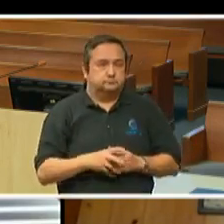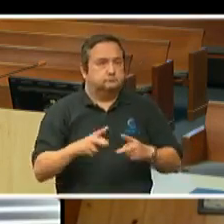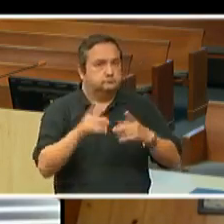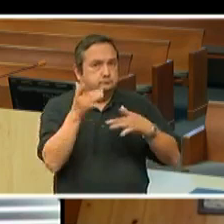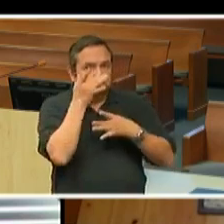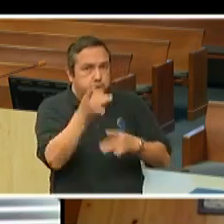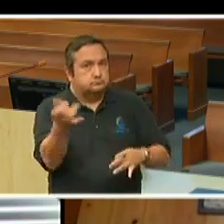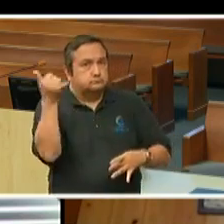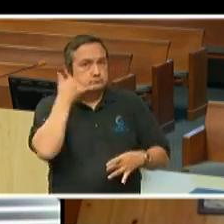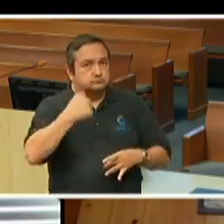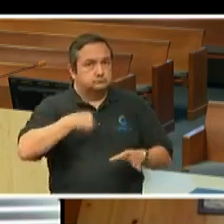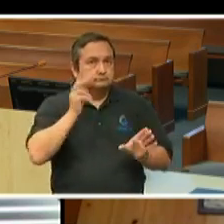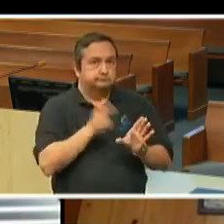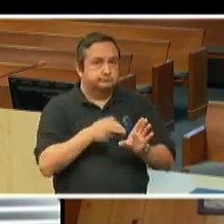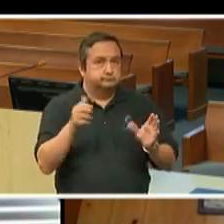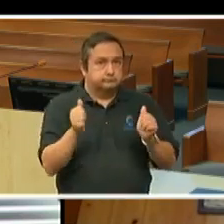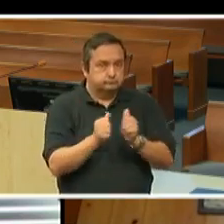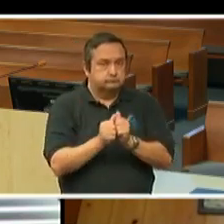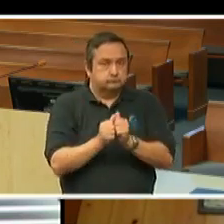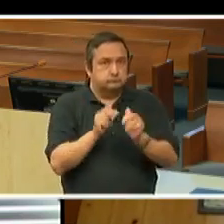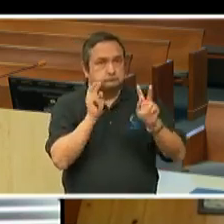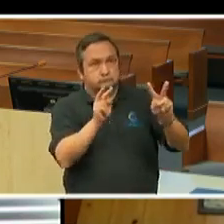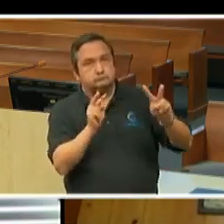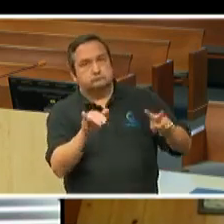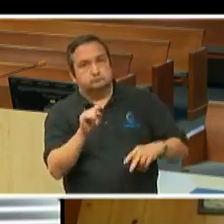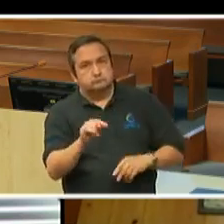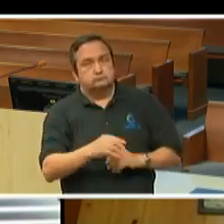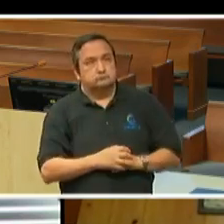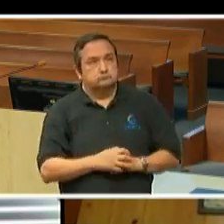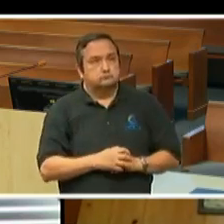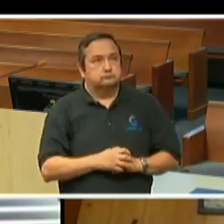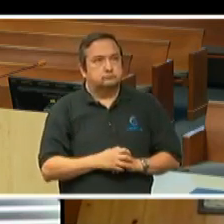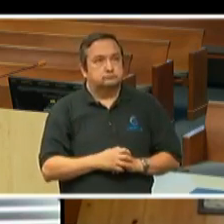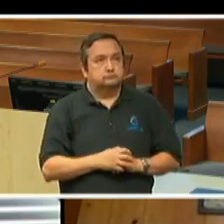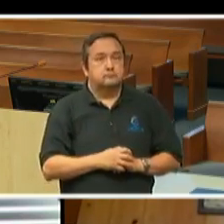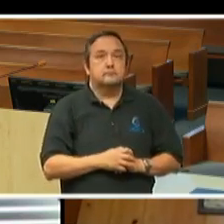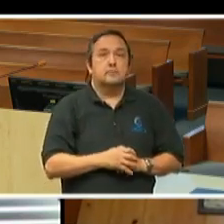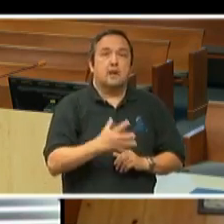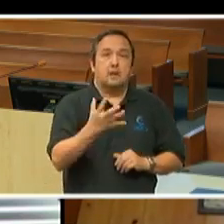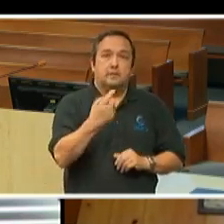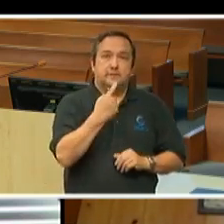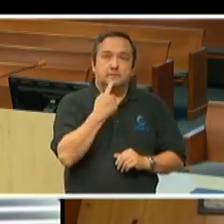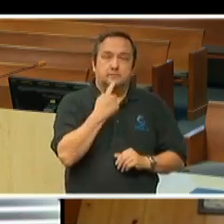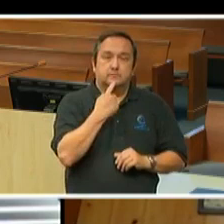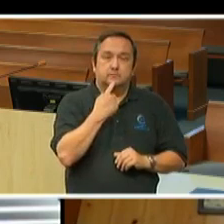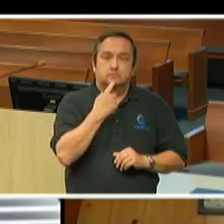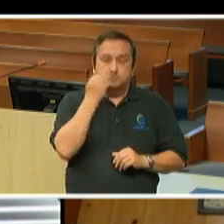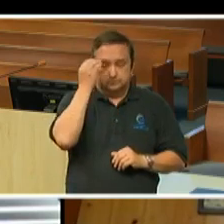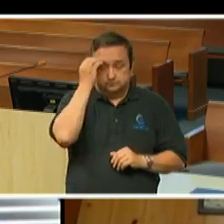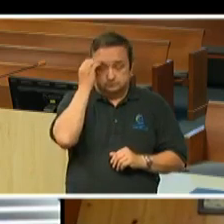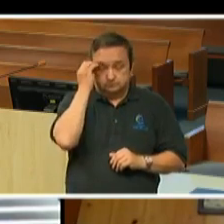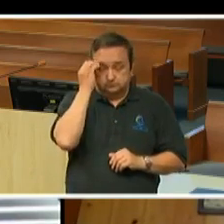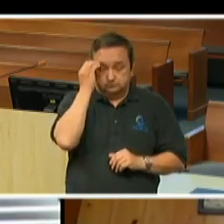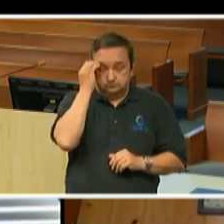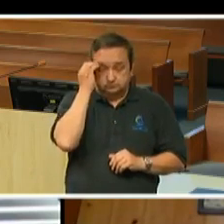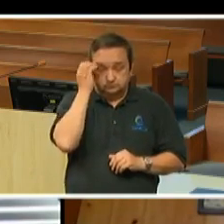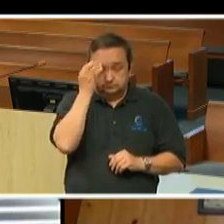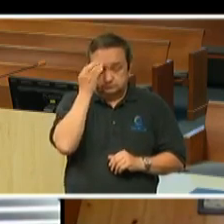interesting call for me to participate in. So I'm looking forward to that. And I want to just say, go ahead, Chuck, you want to finish up?